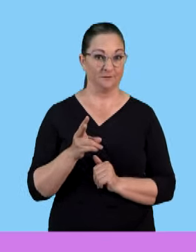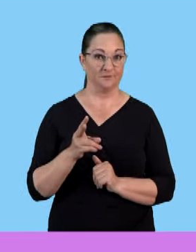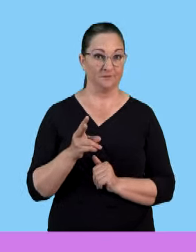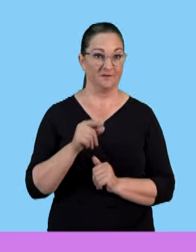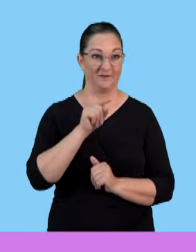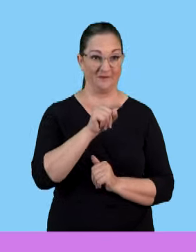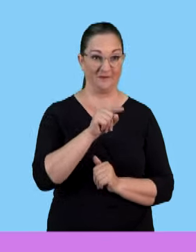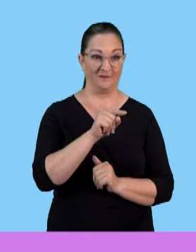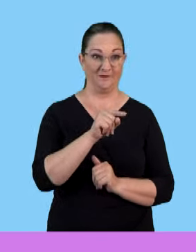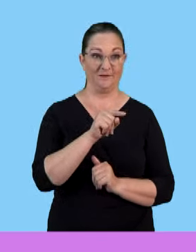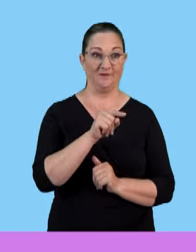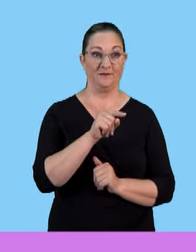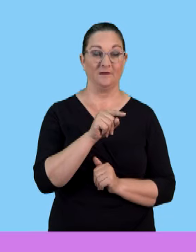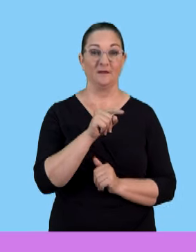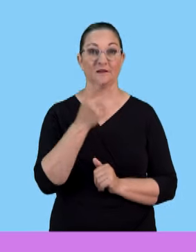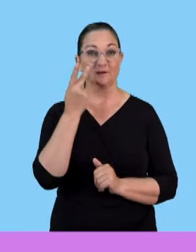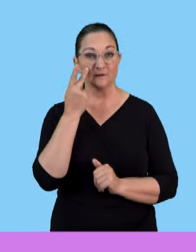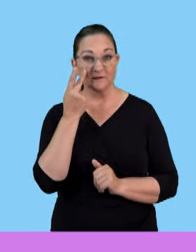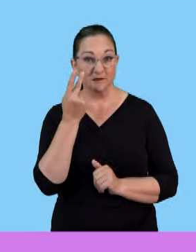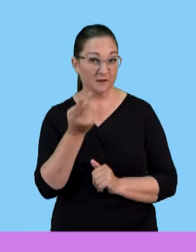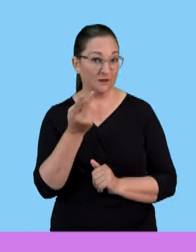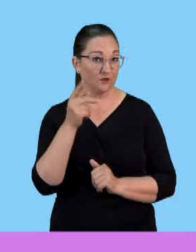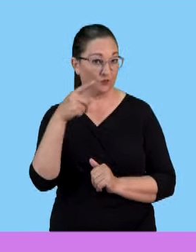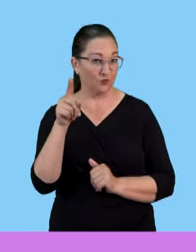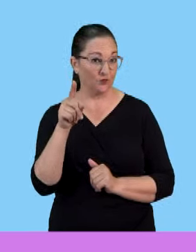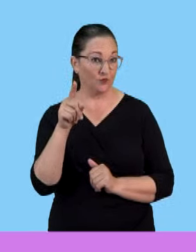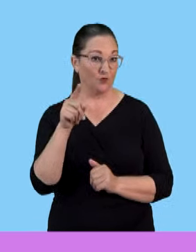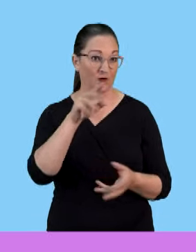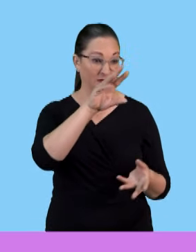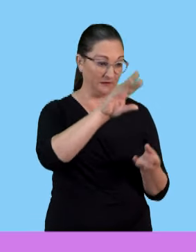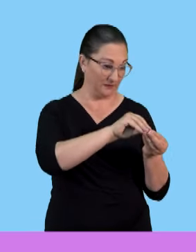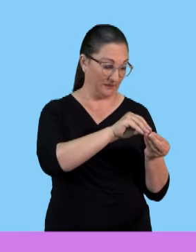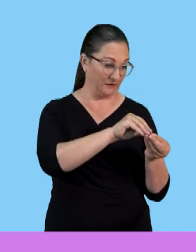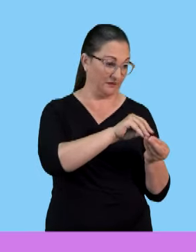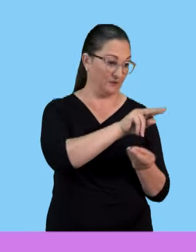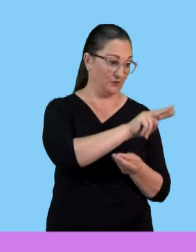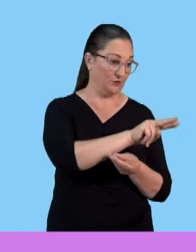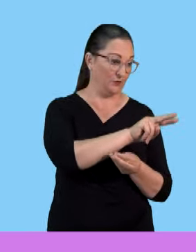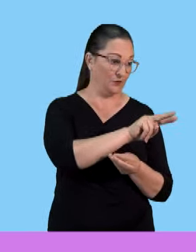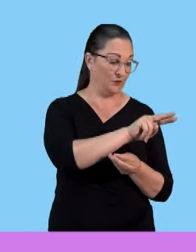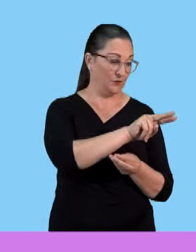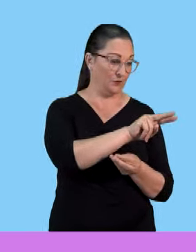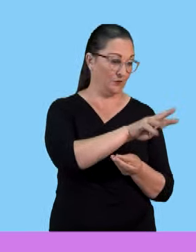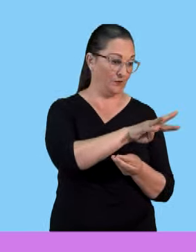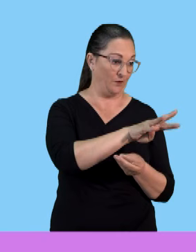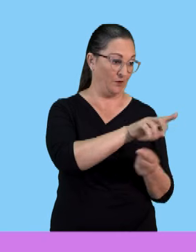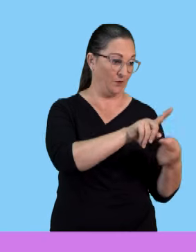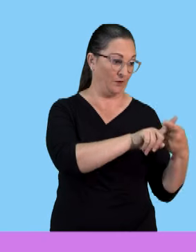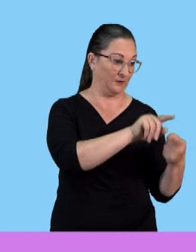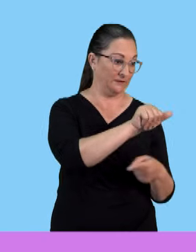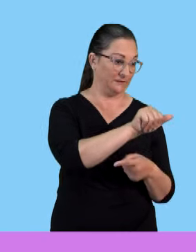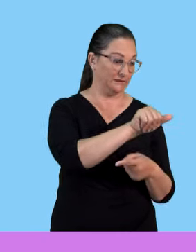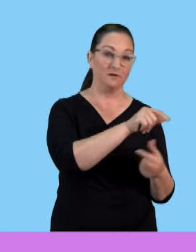again, you will have to add these two and see if you have reached your 36. So now, if you say 6